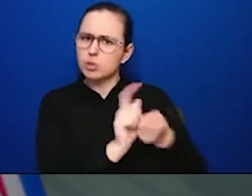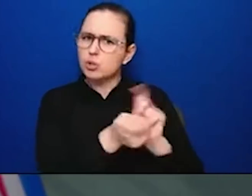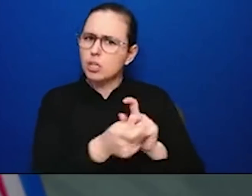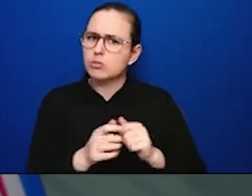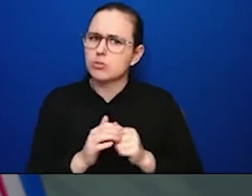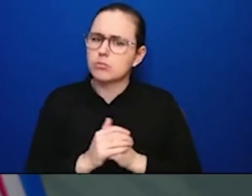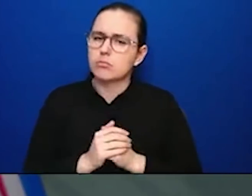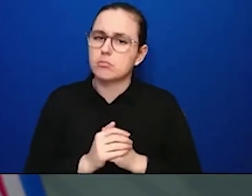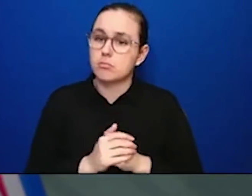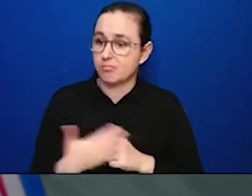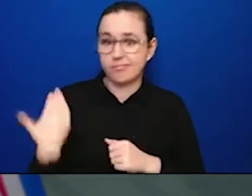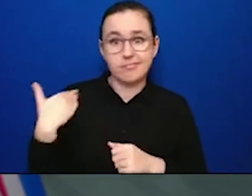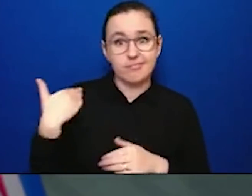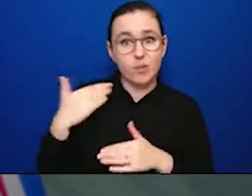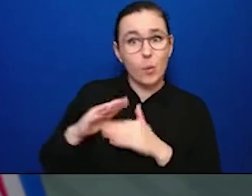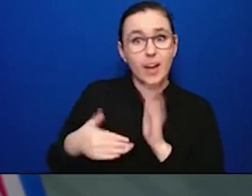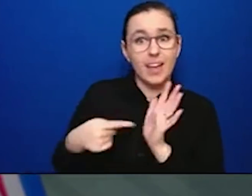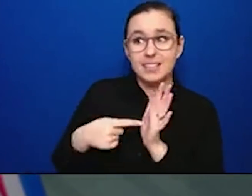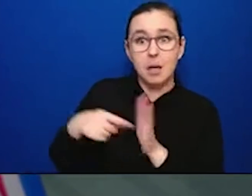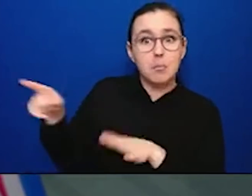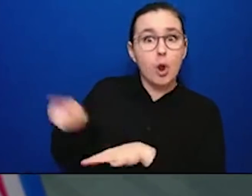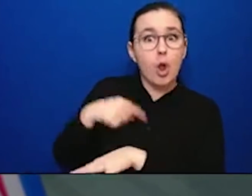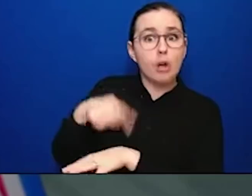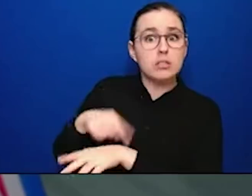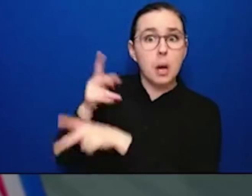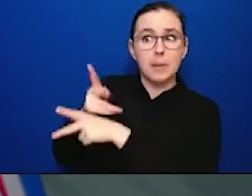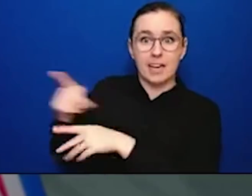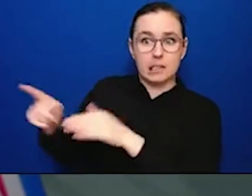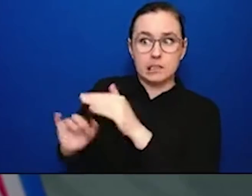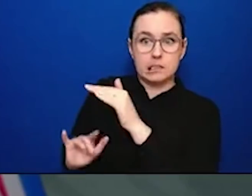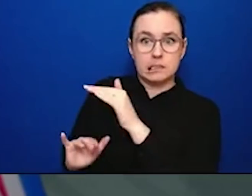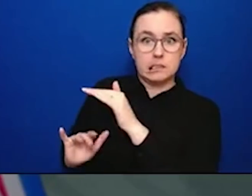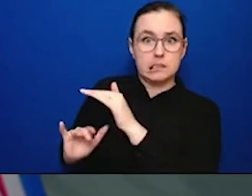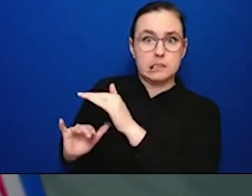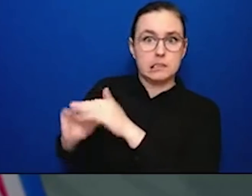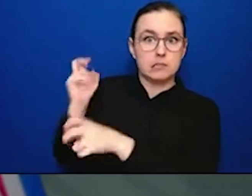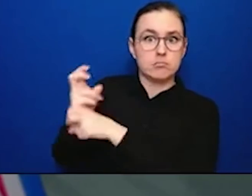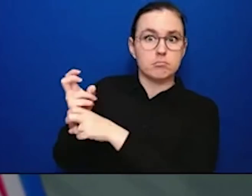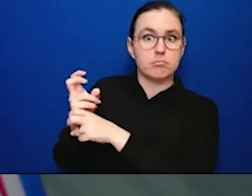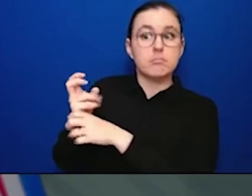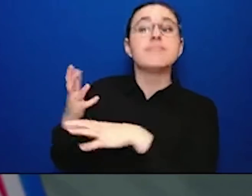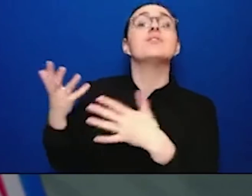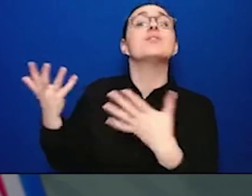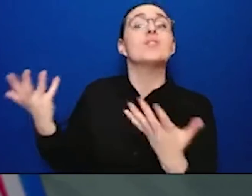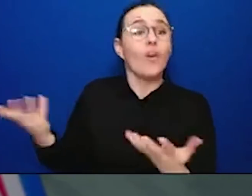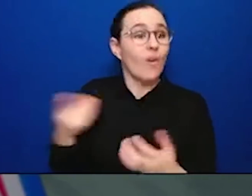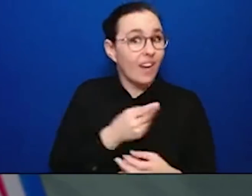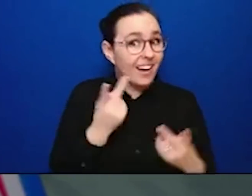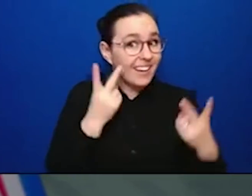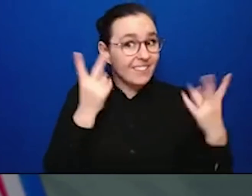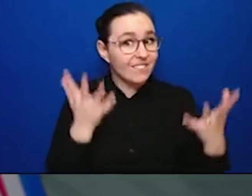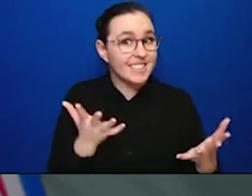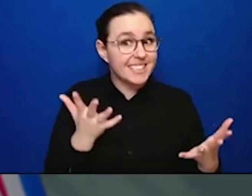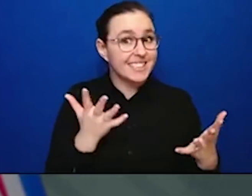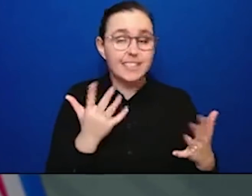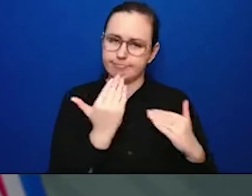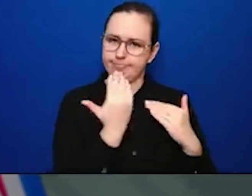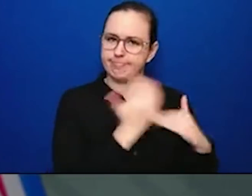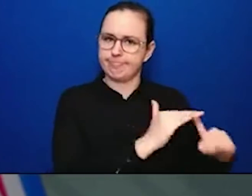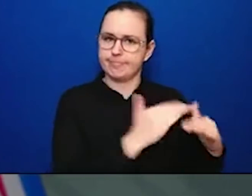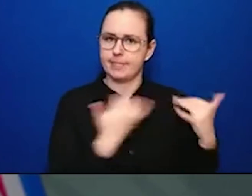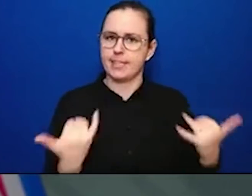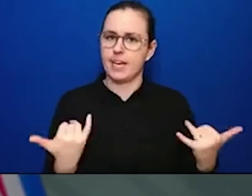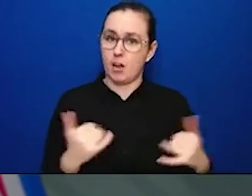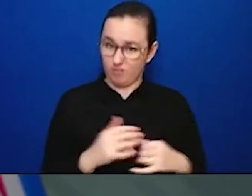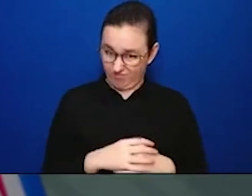and challenges in long-term care by temporarily limiting long-term care to essential visitors. And I think those are important steps